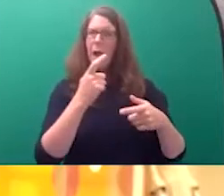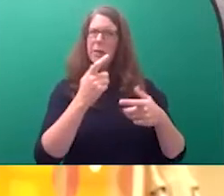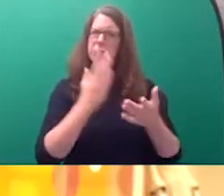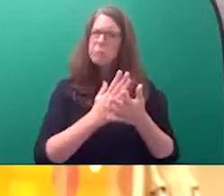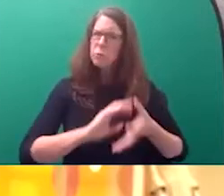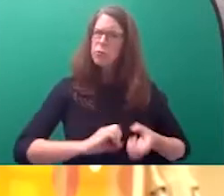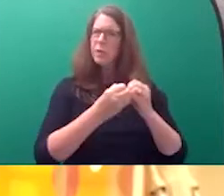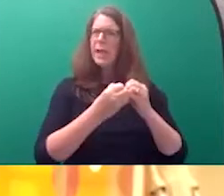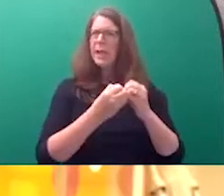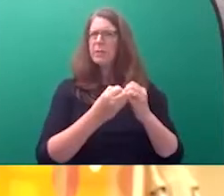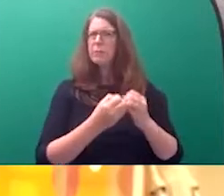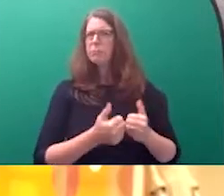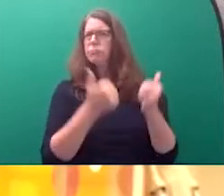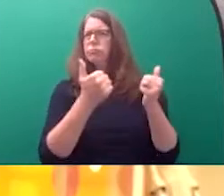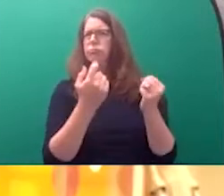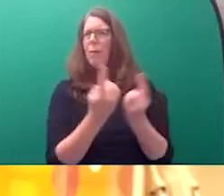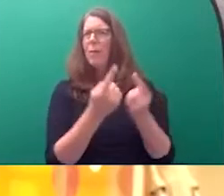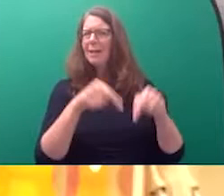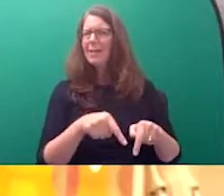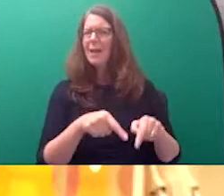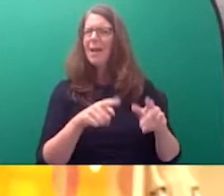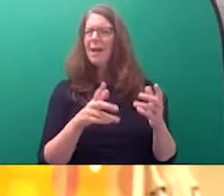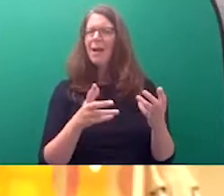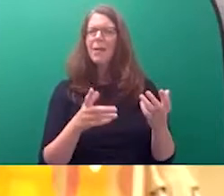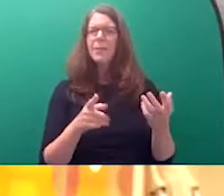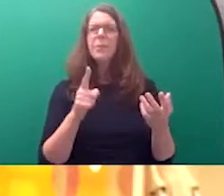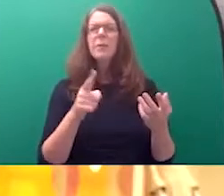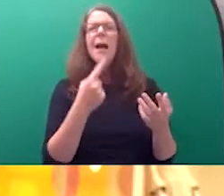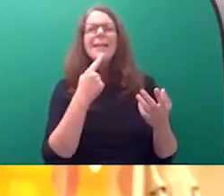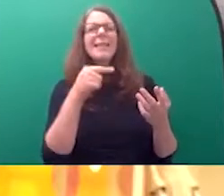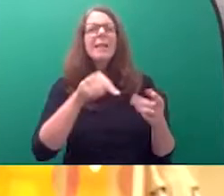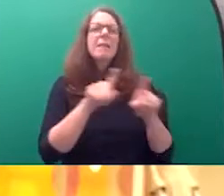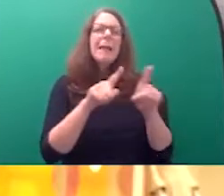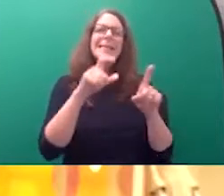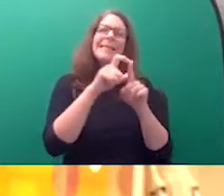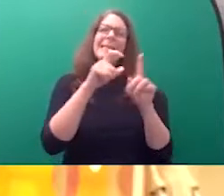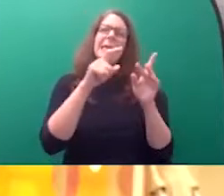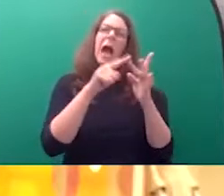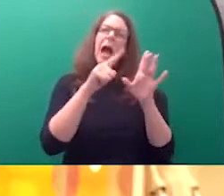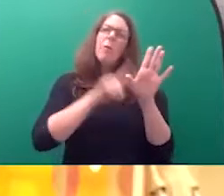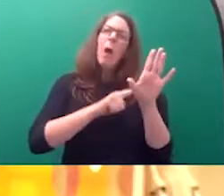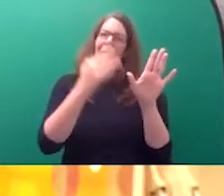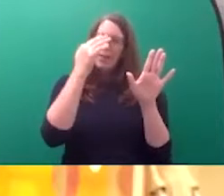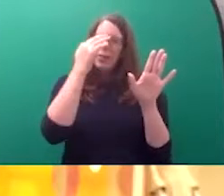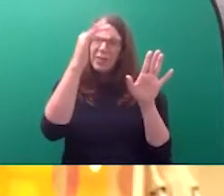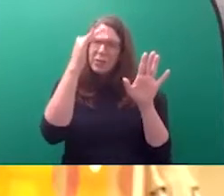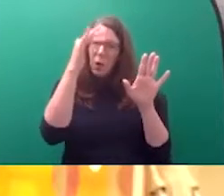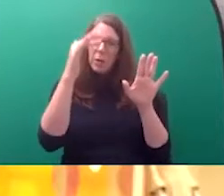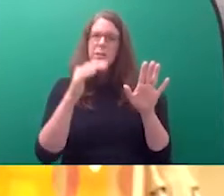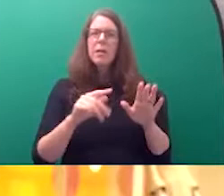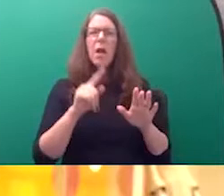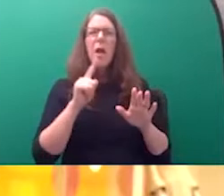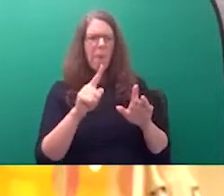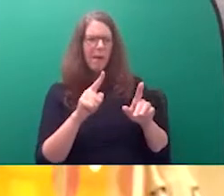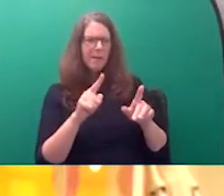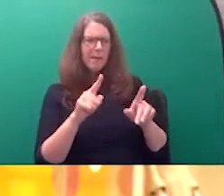you know, in a nice sort of I talk about this is DIY ethos, but think doing things that feel natural and very instinctive,